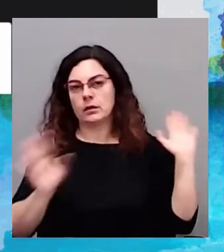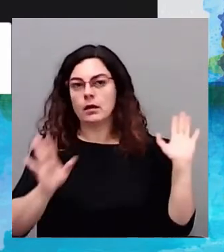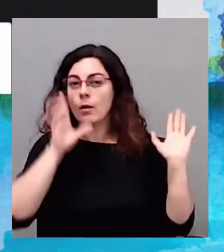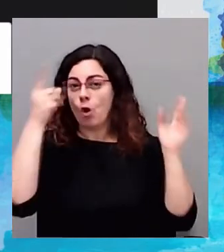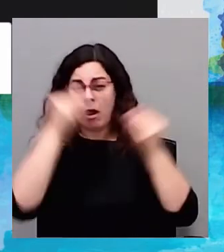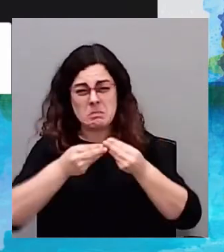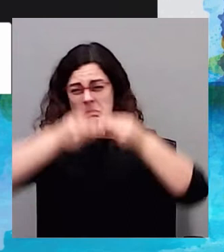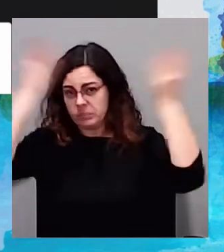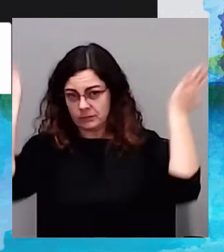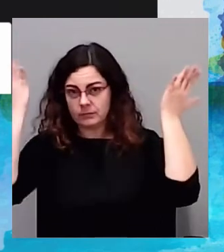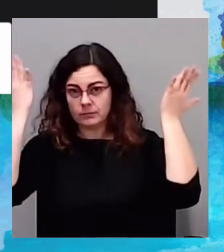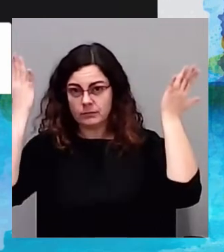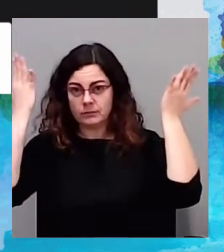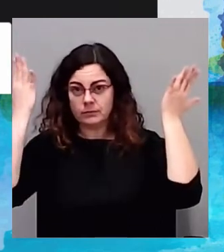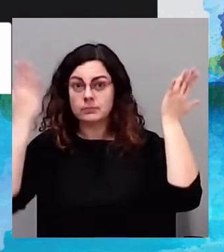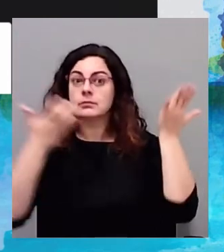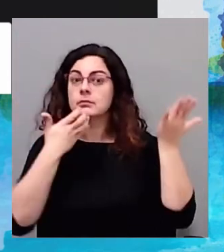it's a very abstract piece,